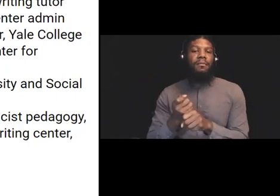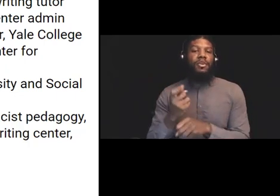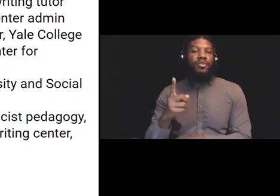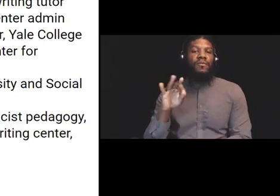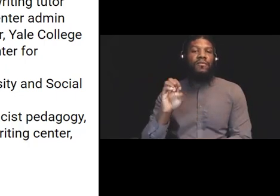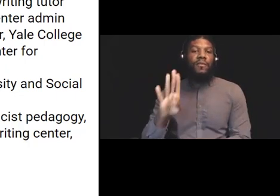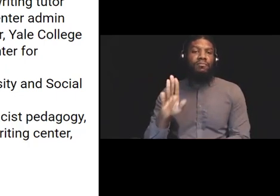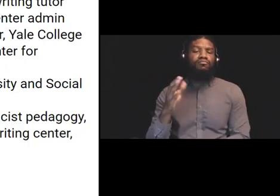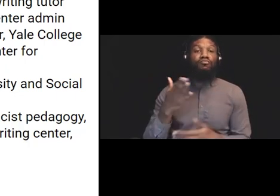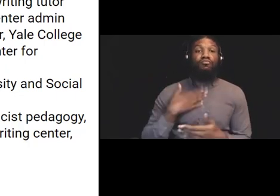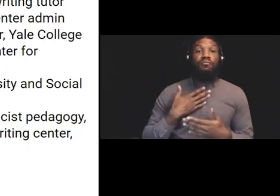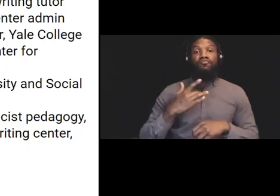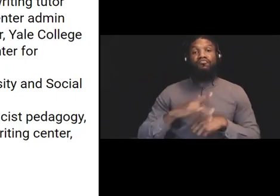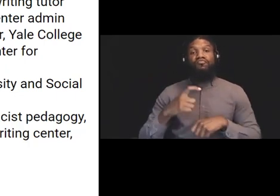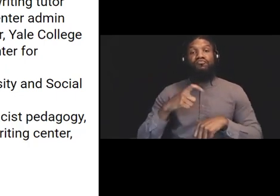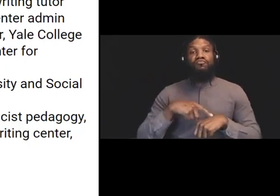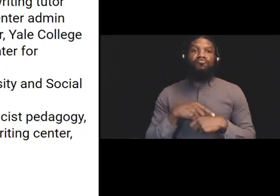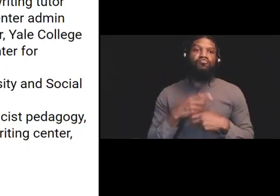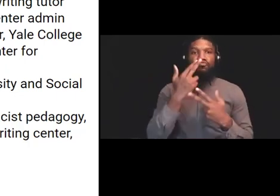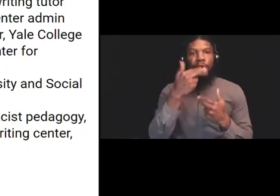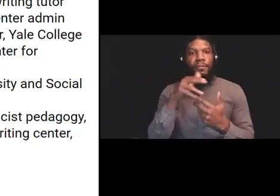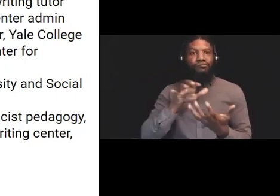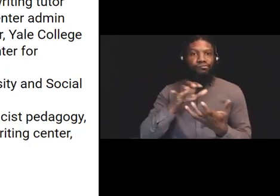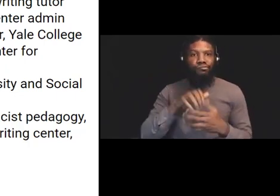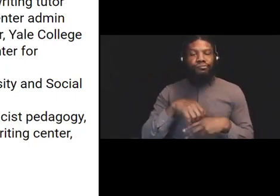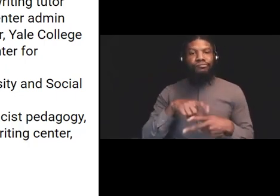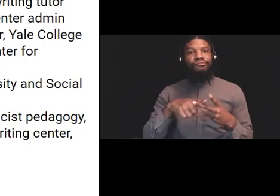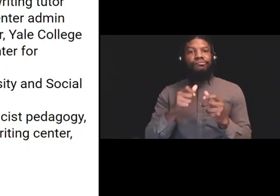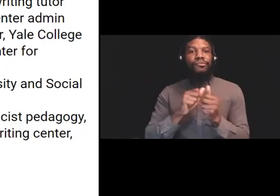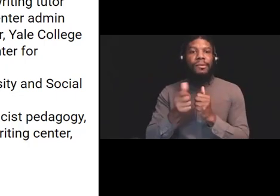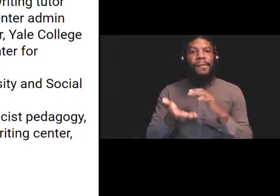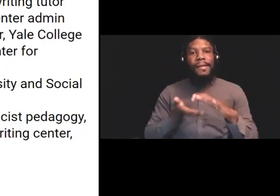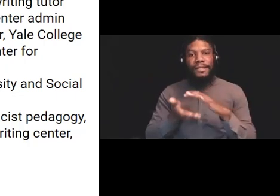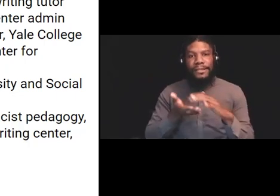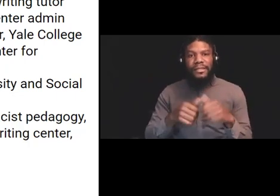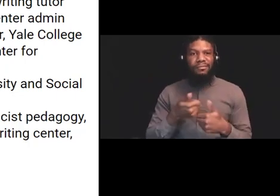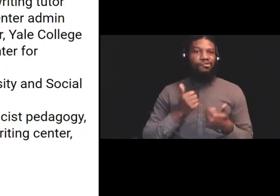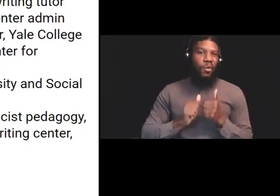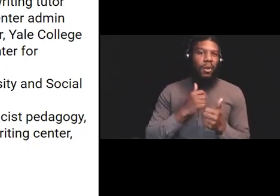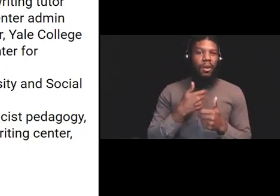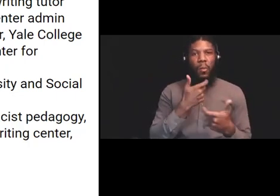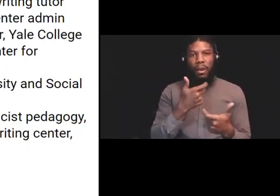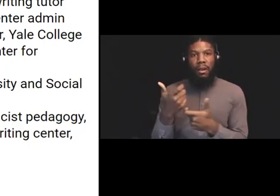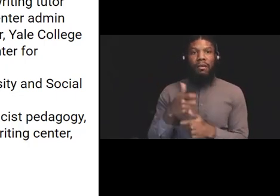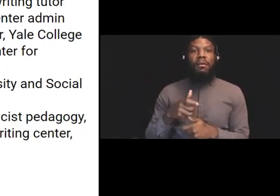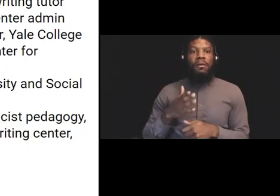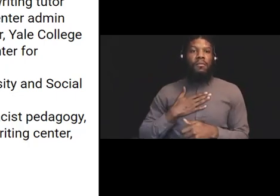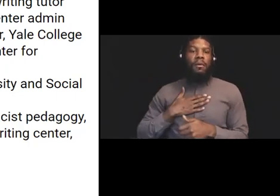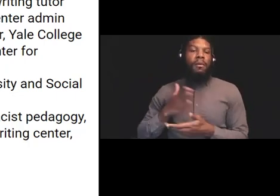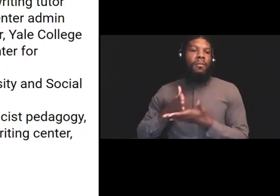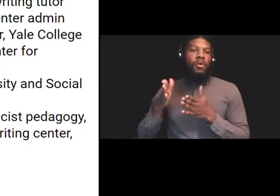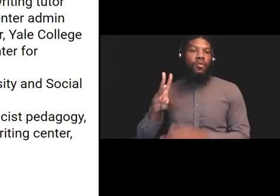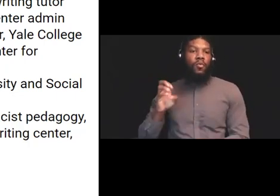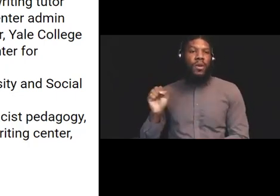comedy shows. I also love watching competition baking shows. My friends and I, including my partner, Wes, who you